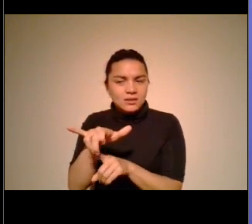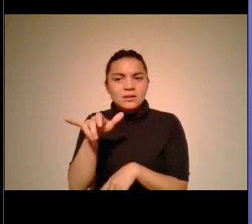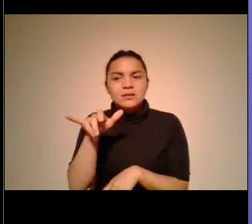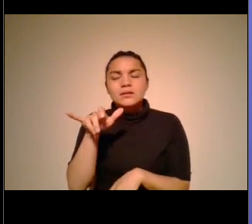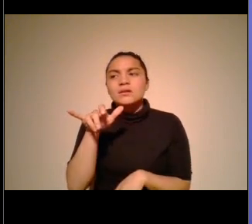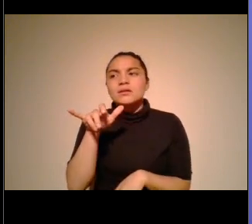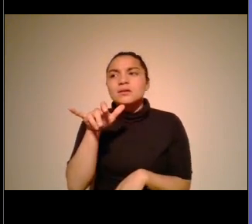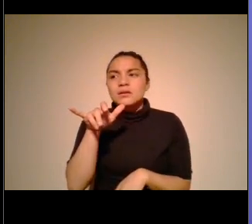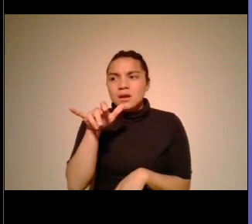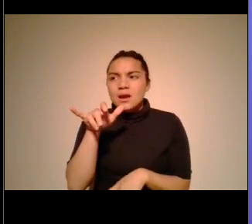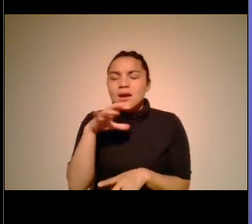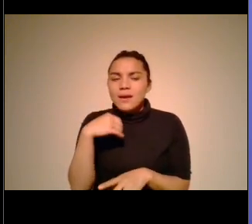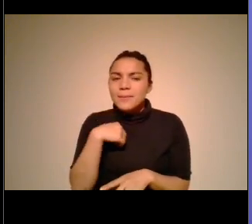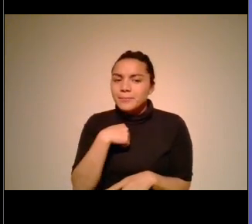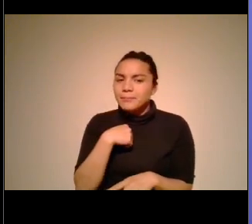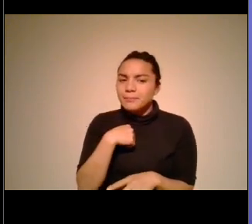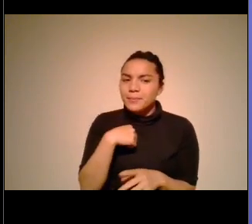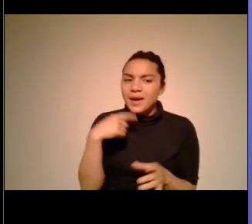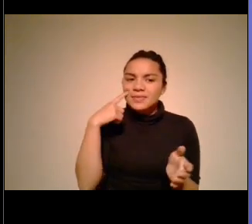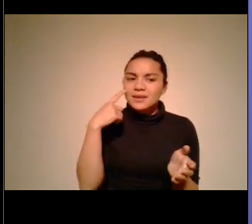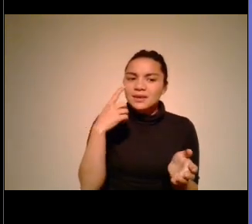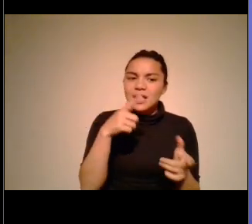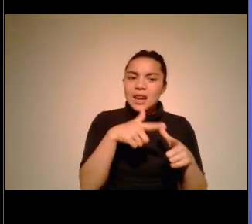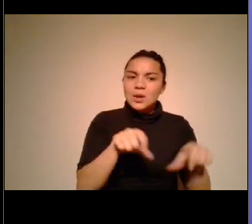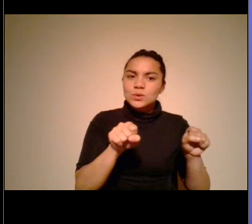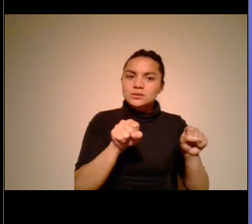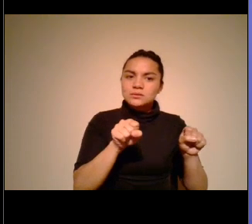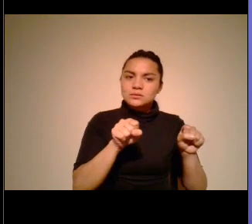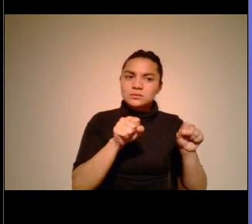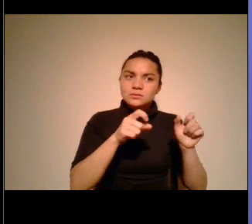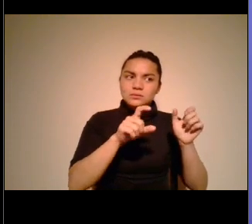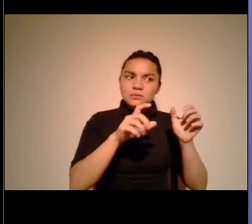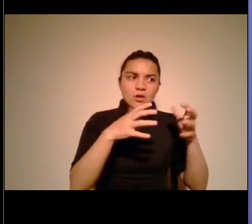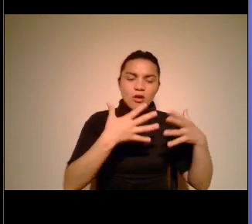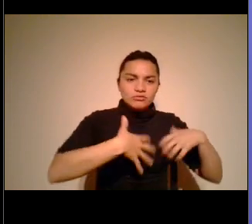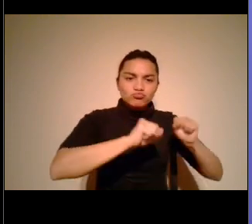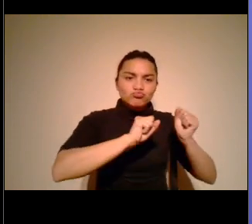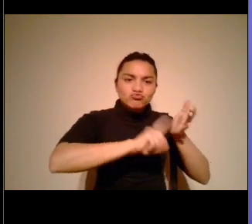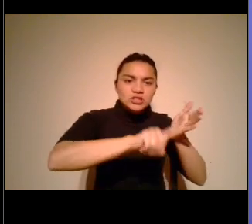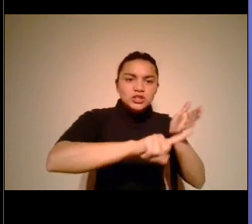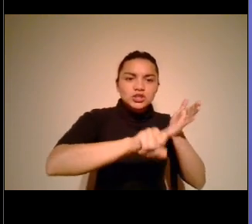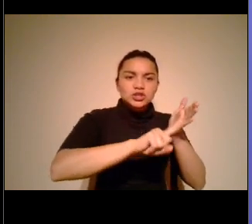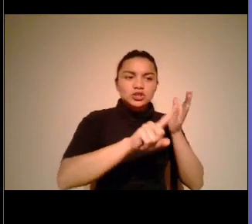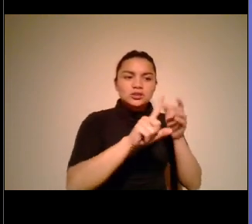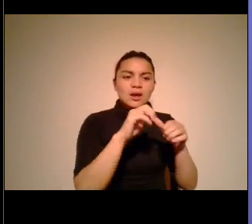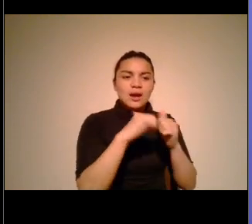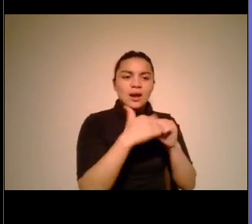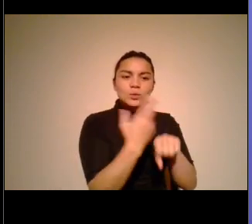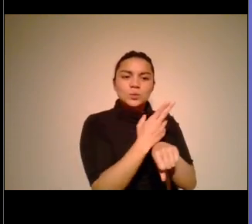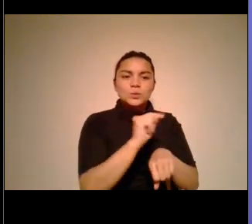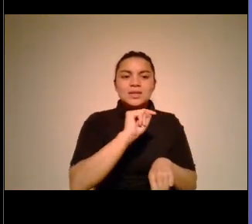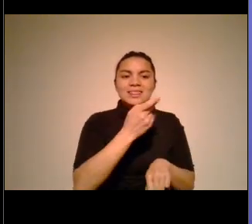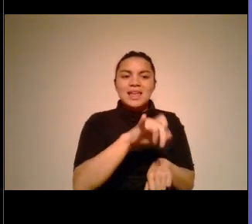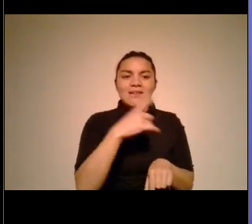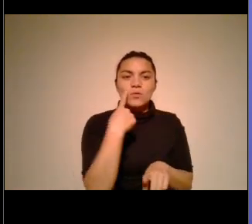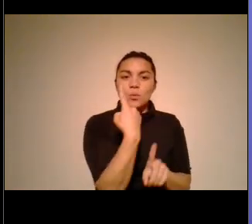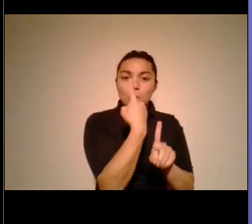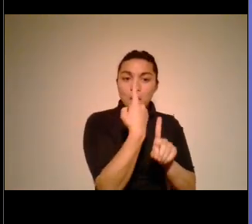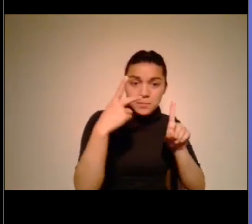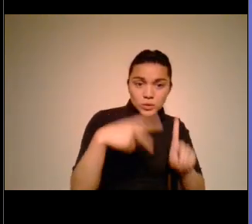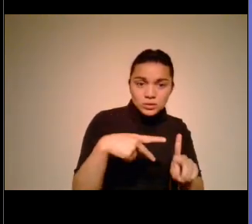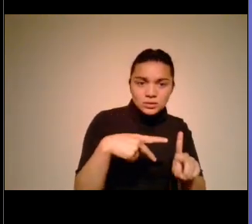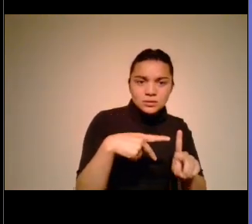linguists researching singular they has been really helpful for sort of exposing people to the idea that